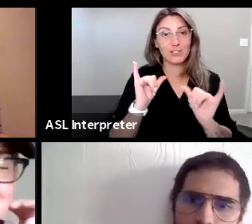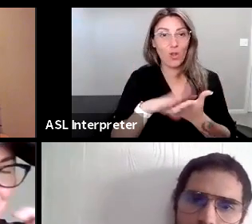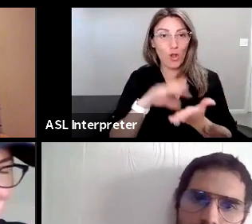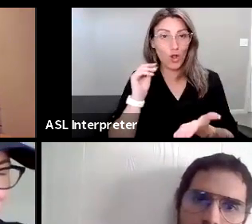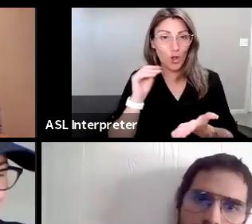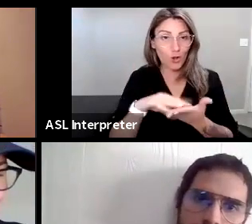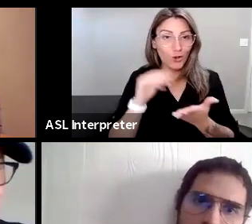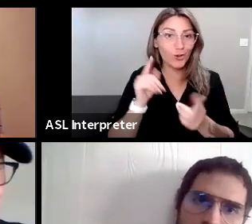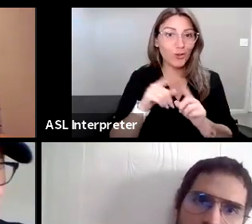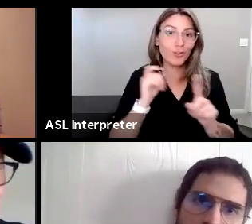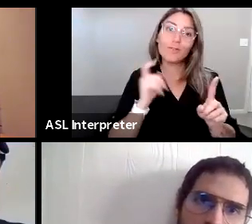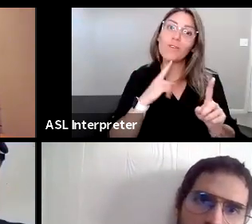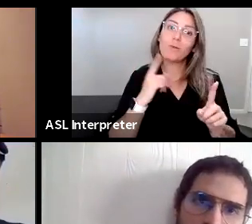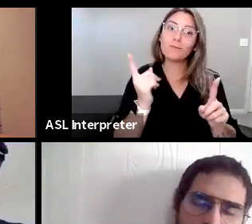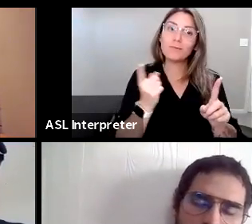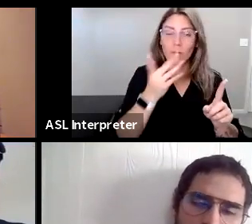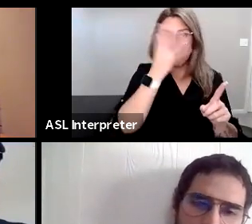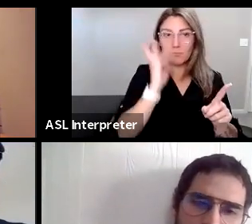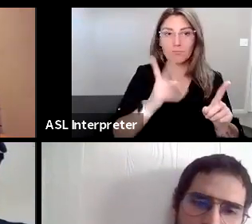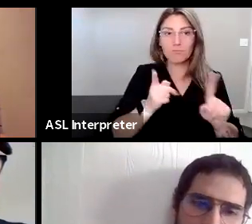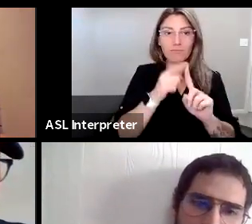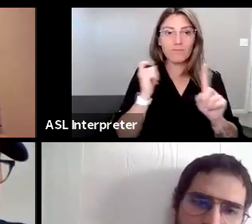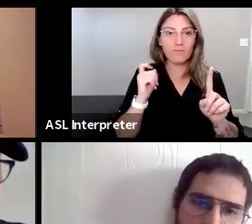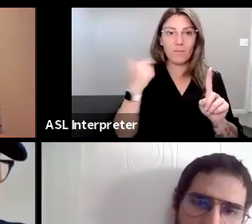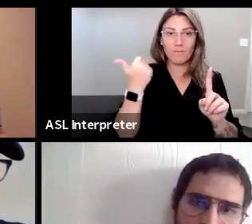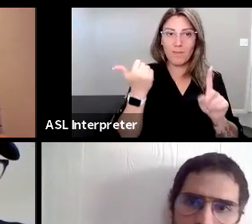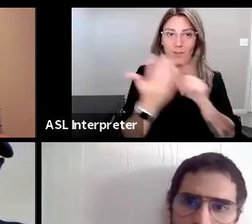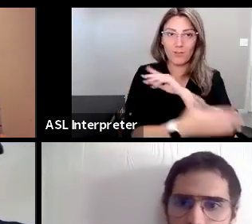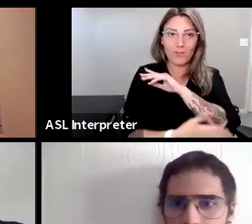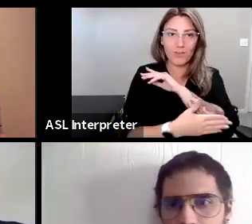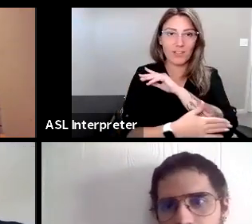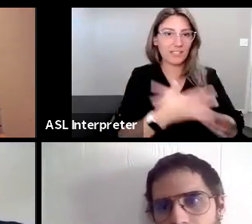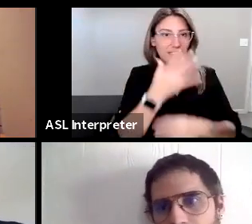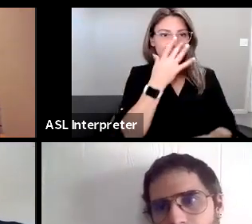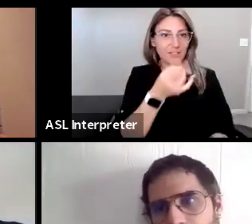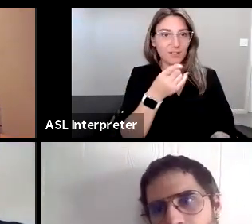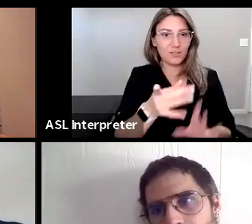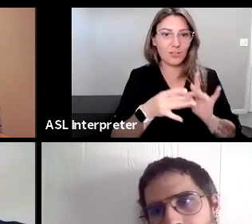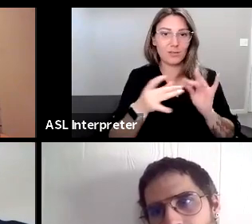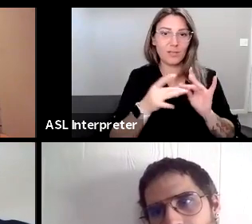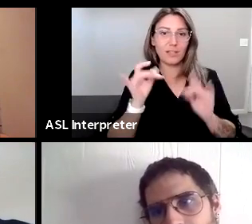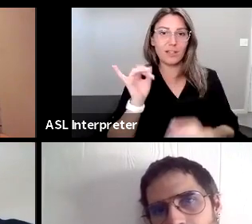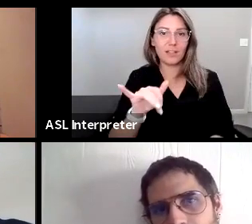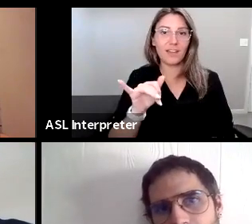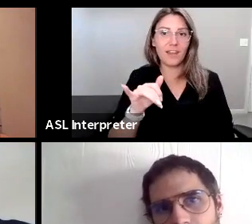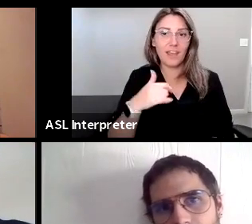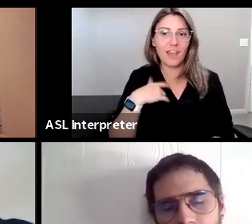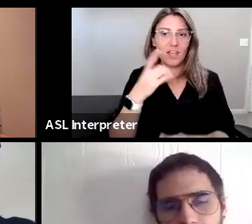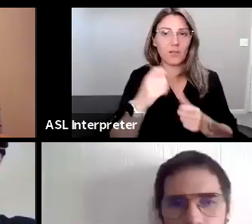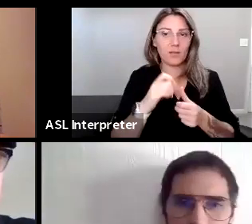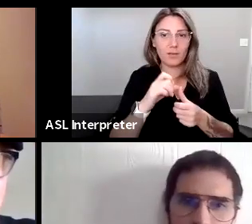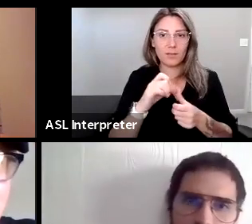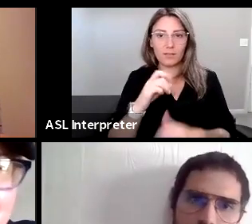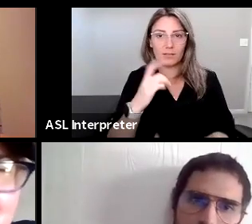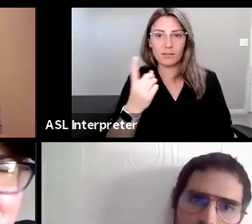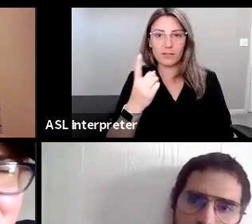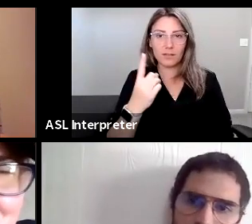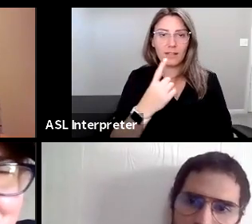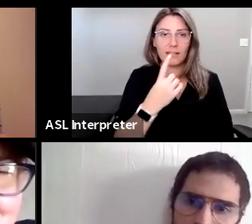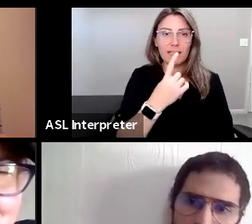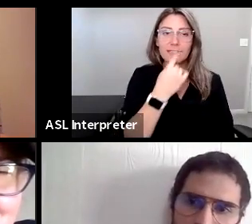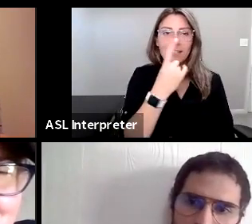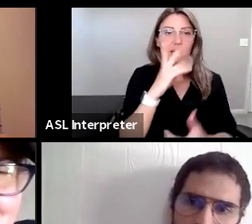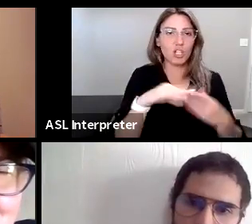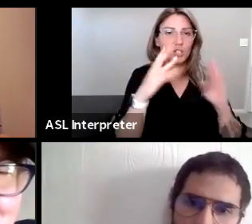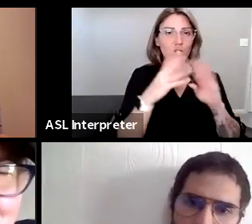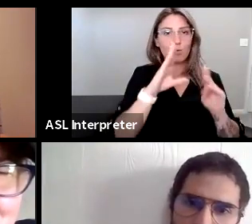So I'm always happy to have these conversations. It's interesting you mentioned that, Leticia, because I was, I think I remember somebody telling a story about how they, the